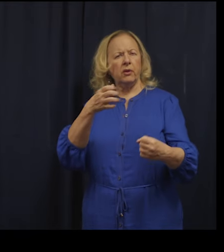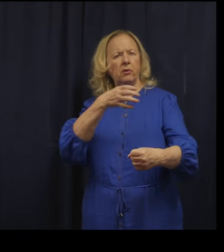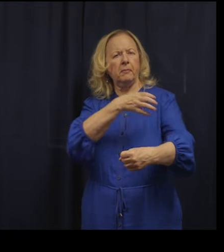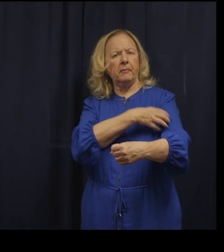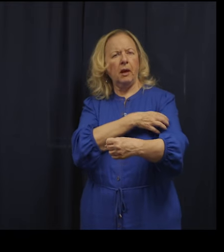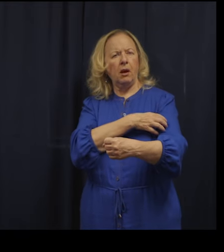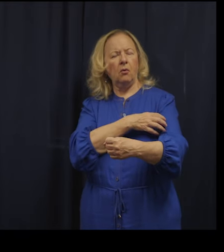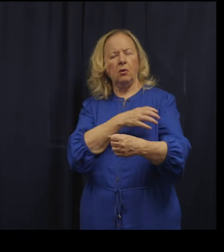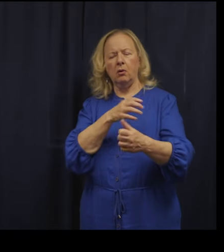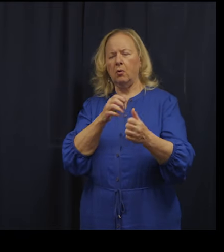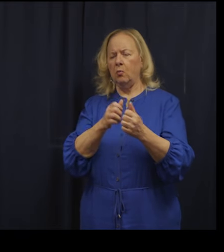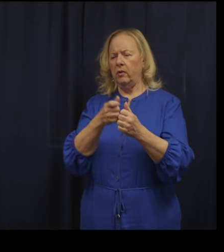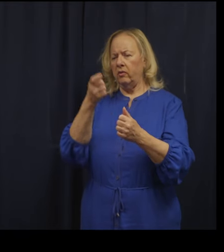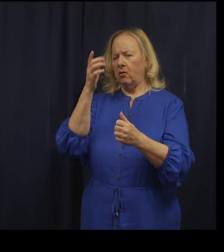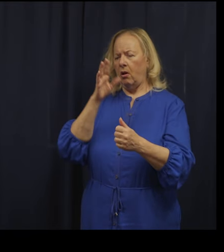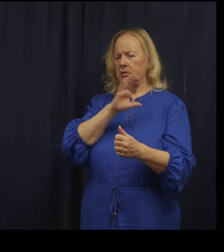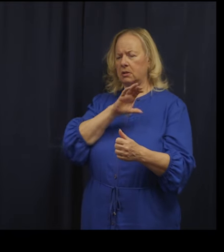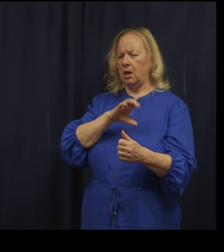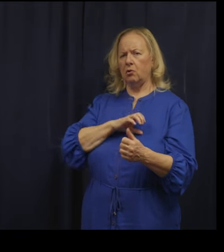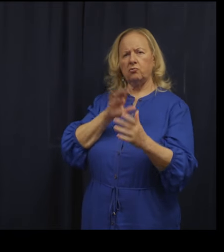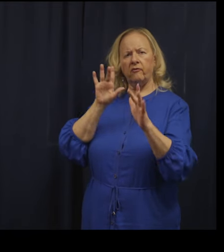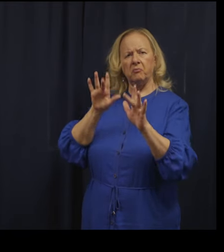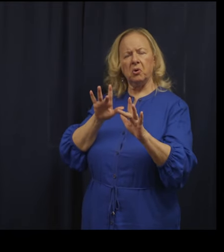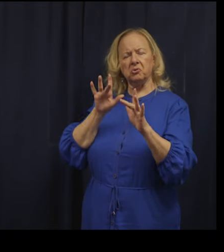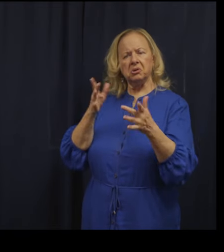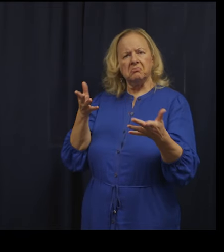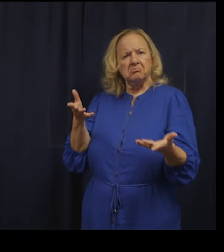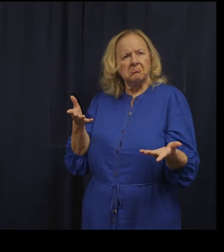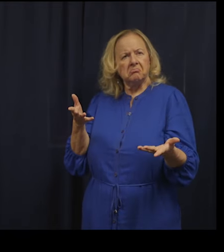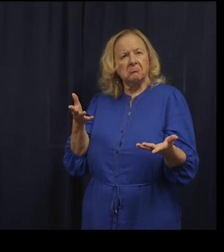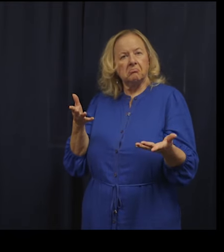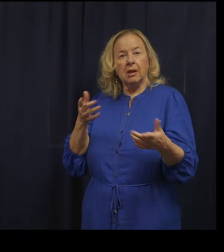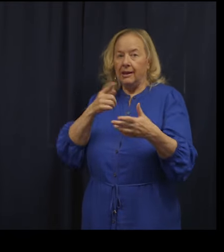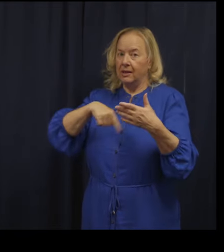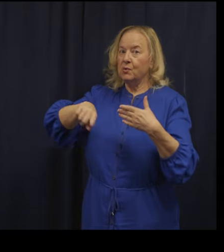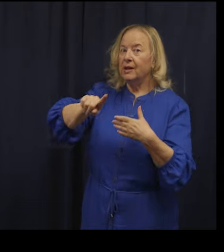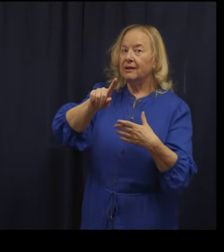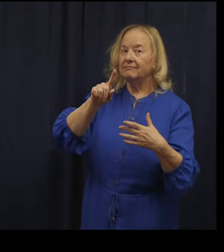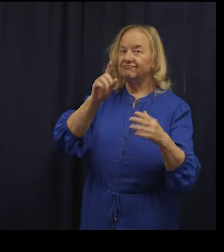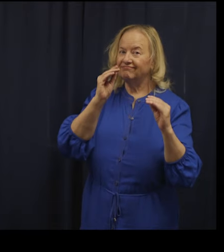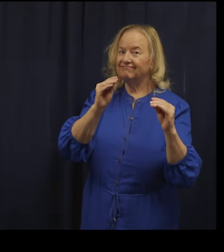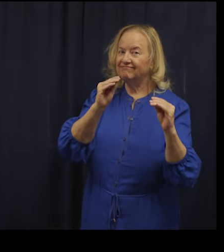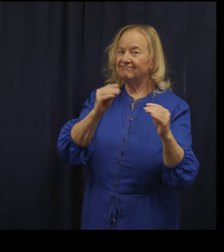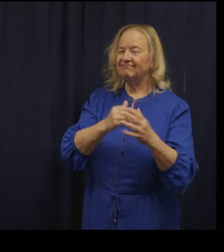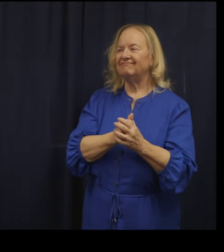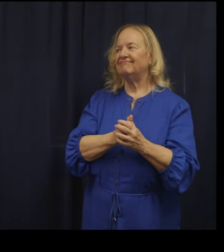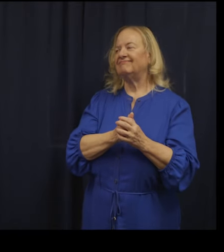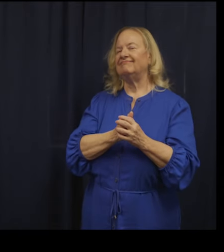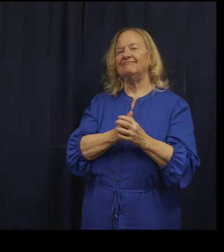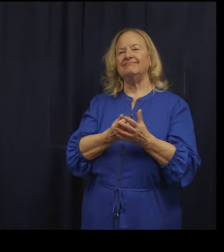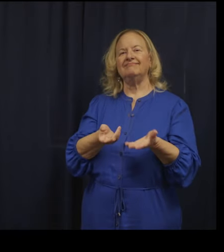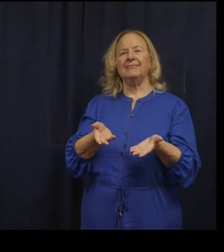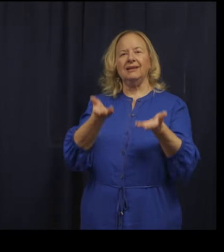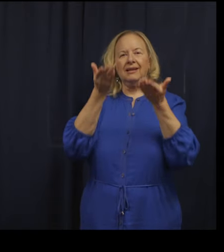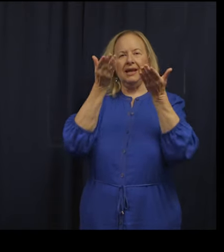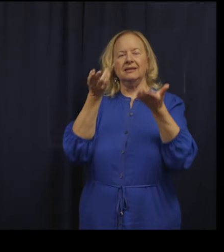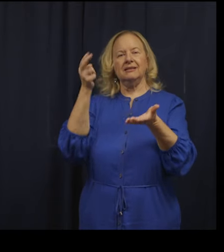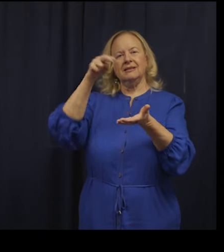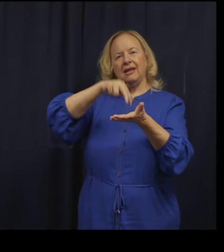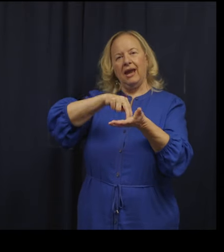to do with God's attribute of mercy? We're going to talk about that next week. So, let's stand.